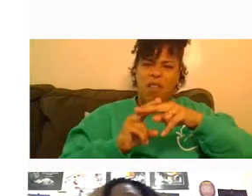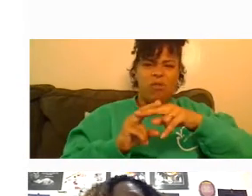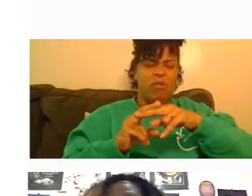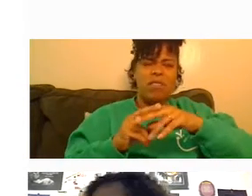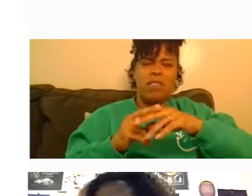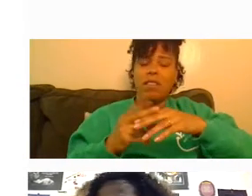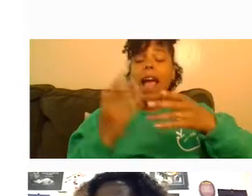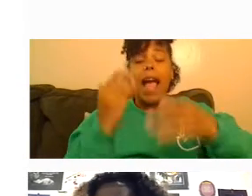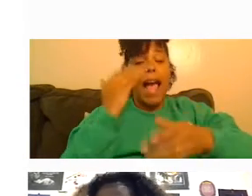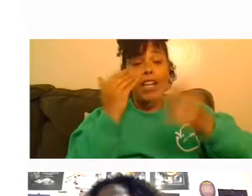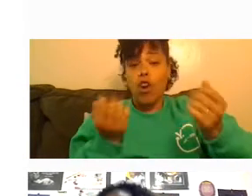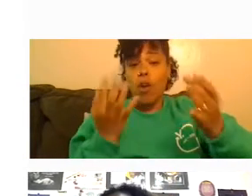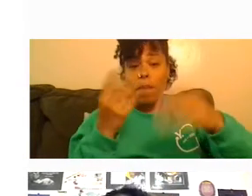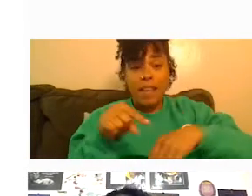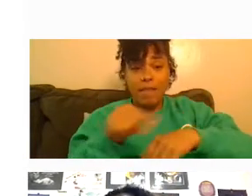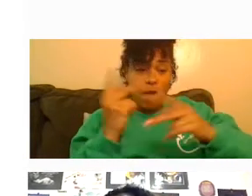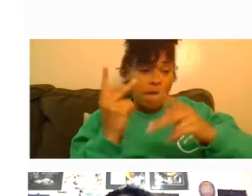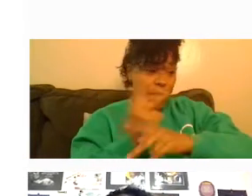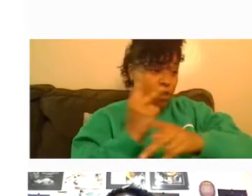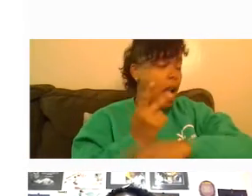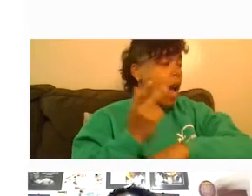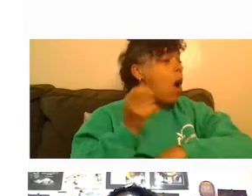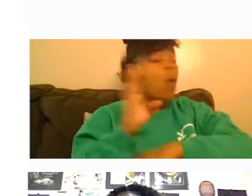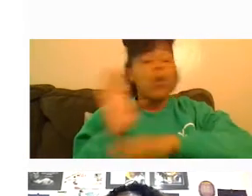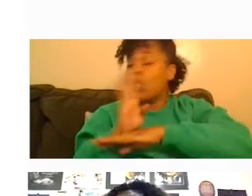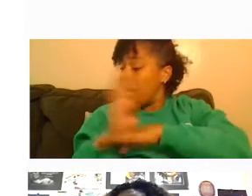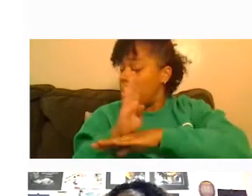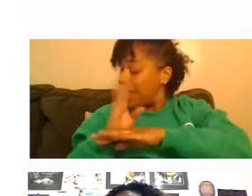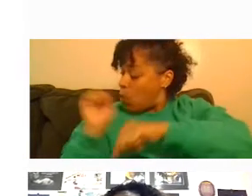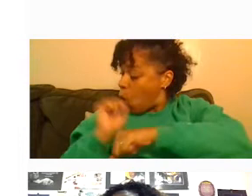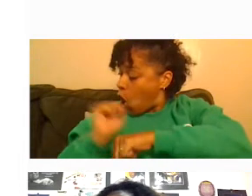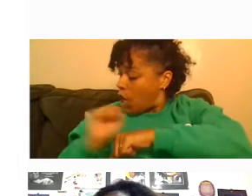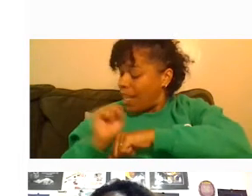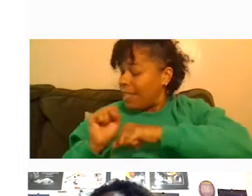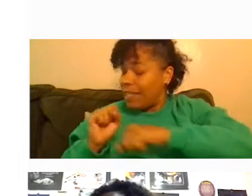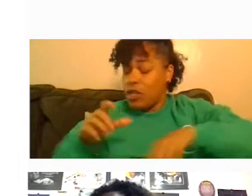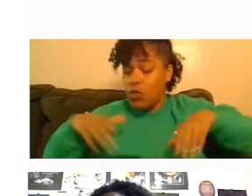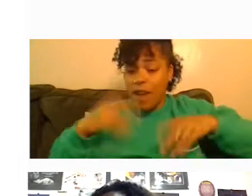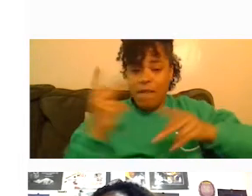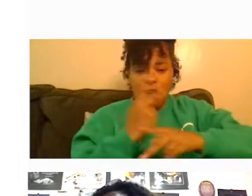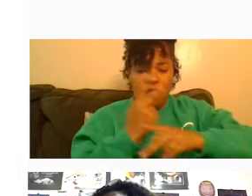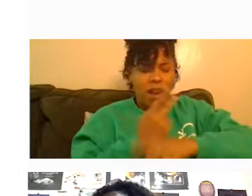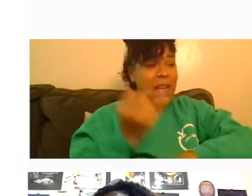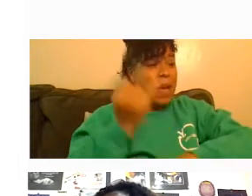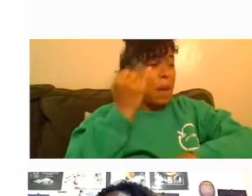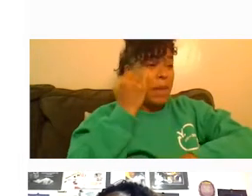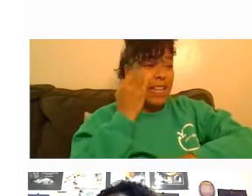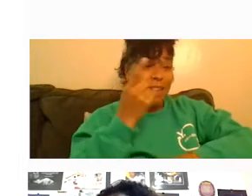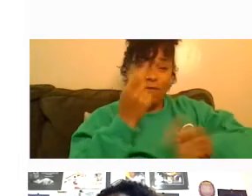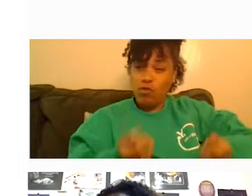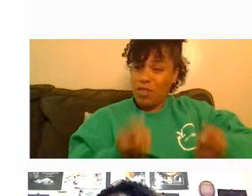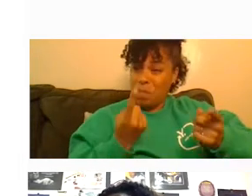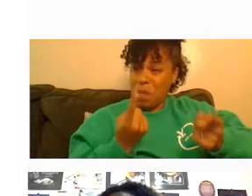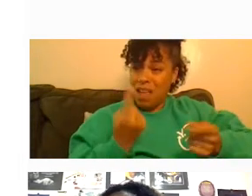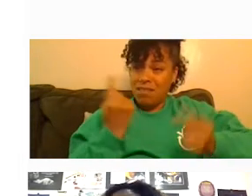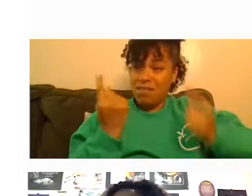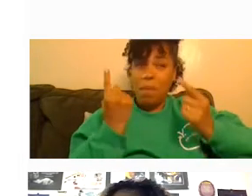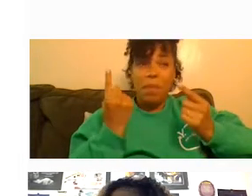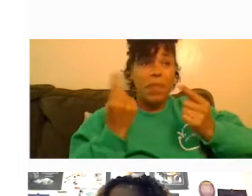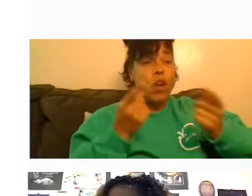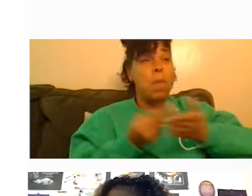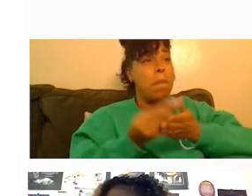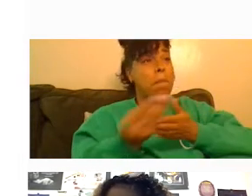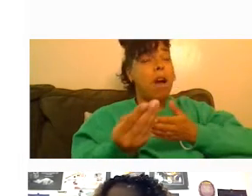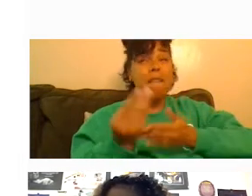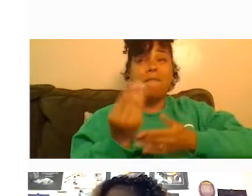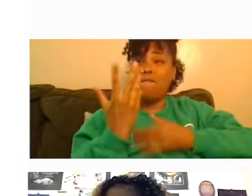maybe you've been working too hard and can't figure it out. But if you put something on a credit card 10 years ago or 5 years ago and you still paying for it,